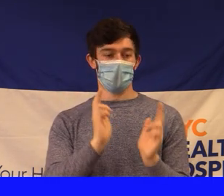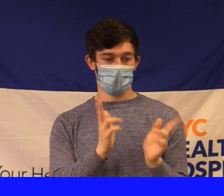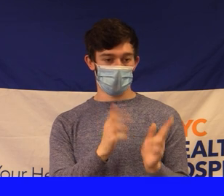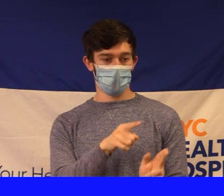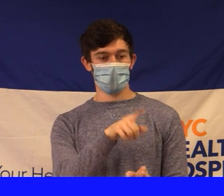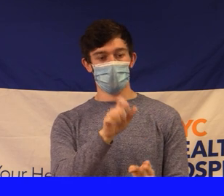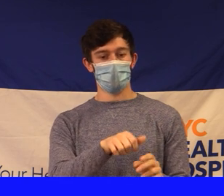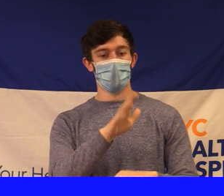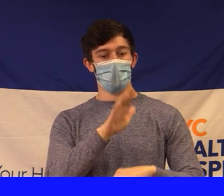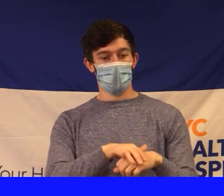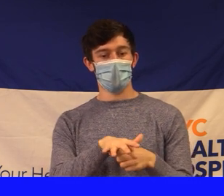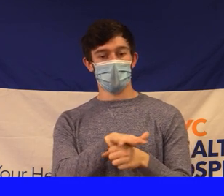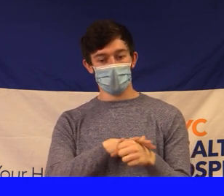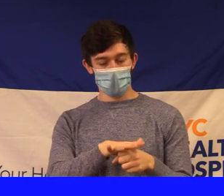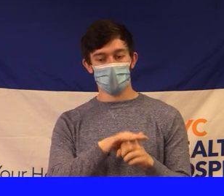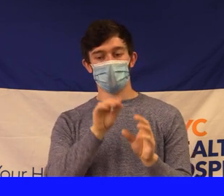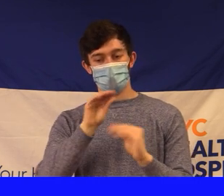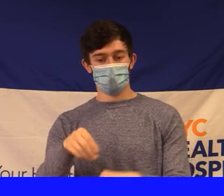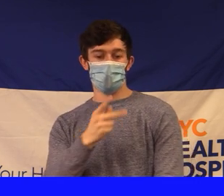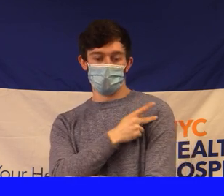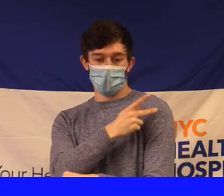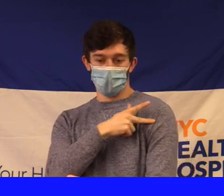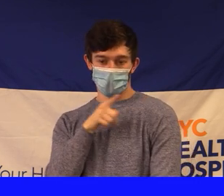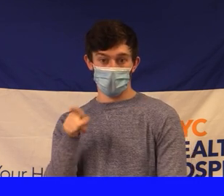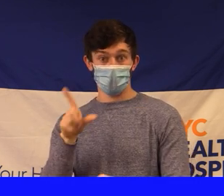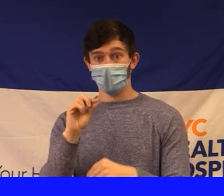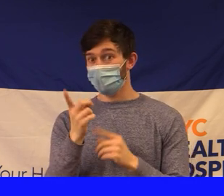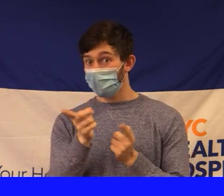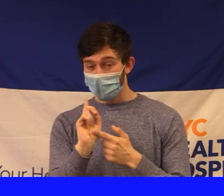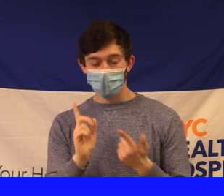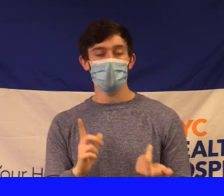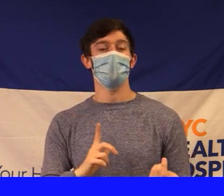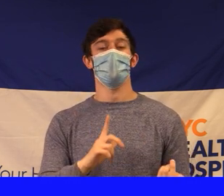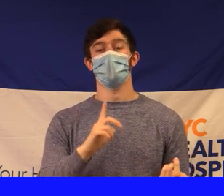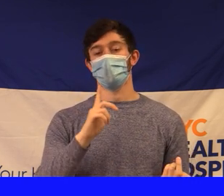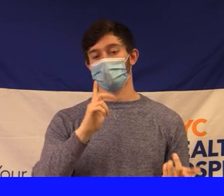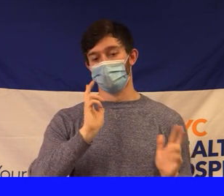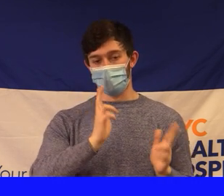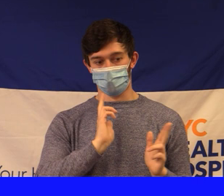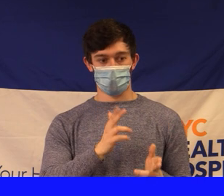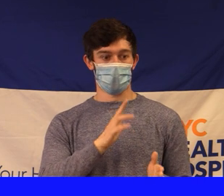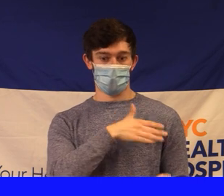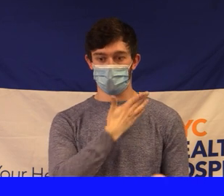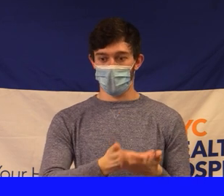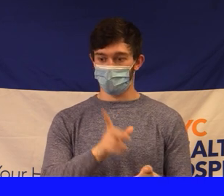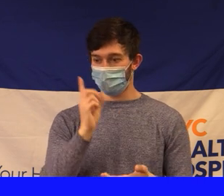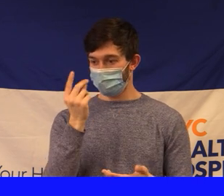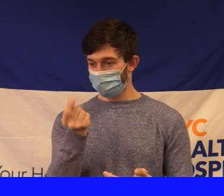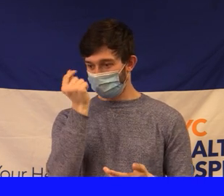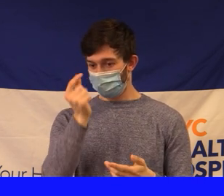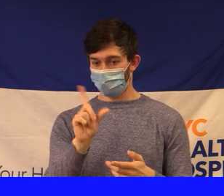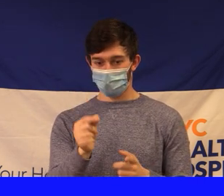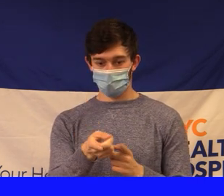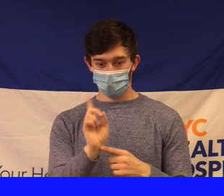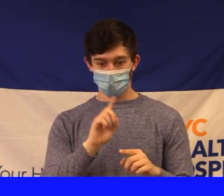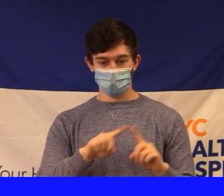on site and moving the patient in 20 minutes, Hunter is there within 20 minutes, but the what we call package time, getting